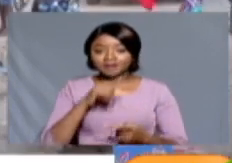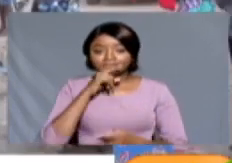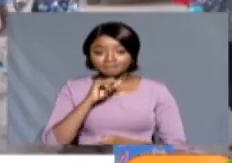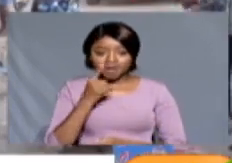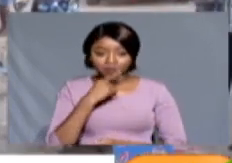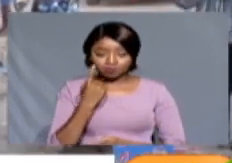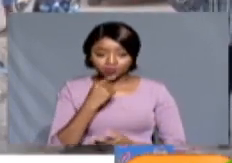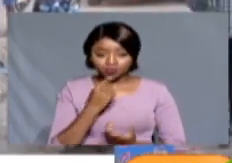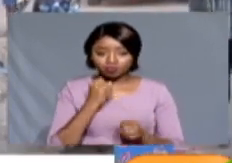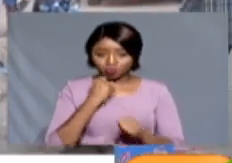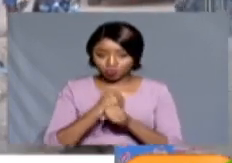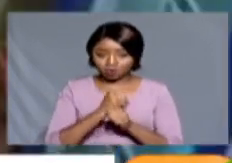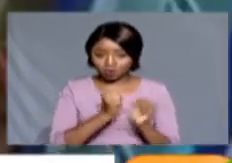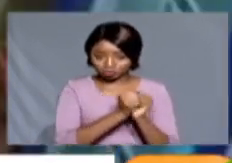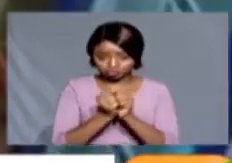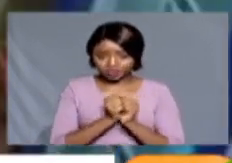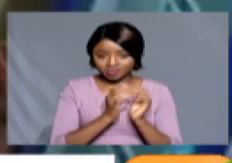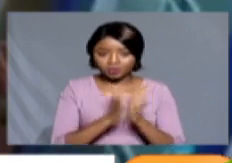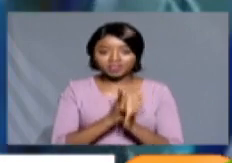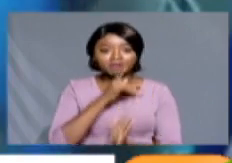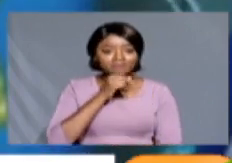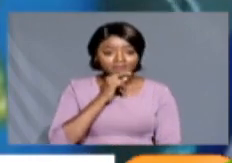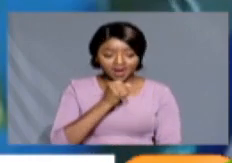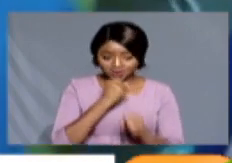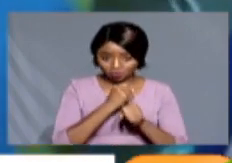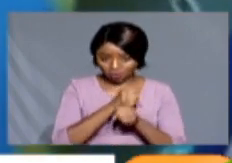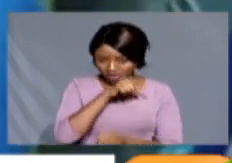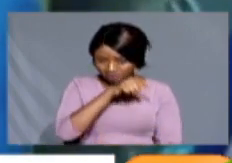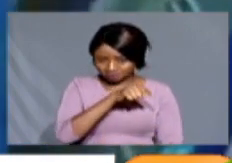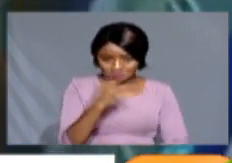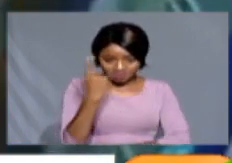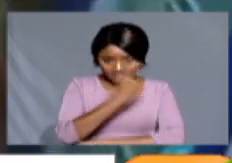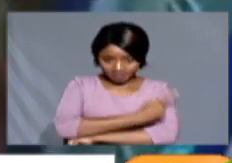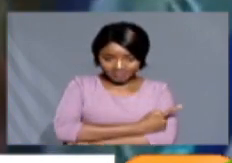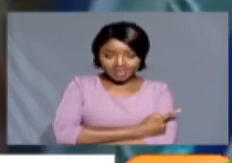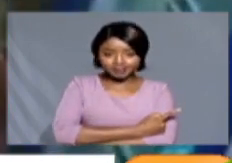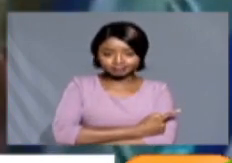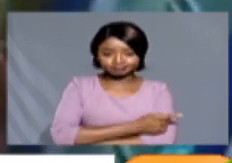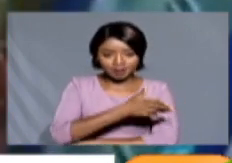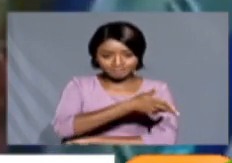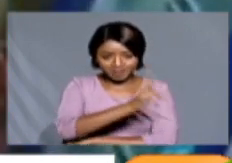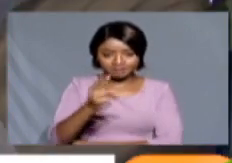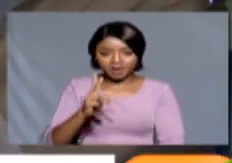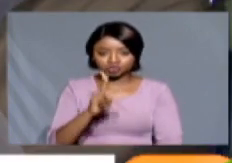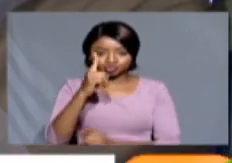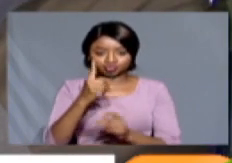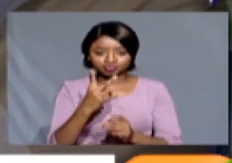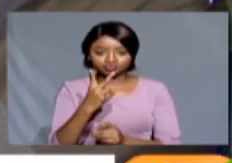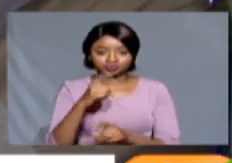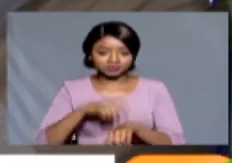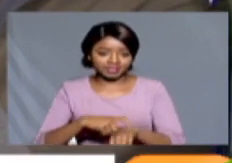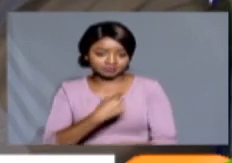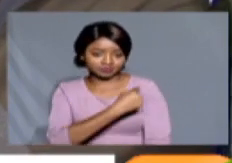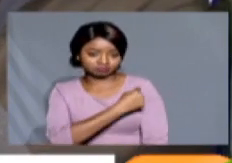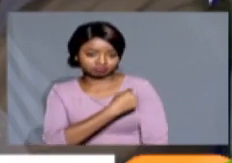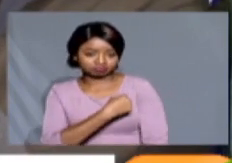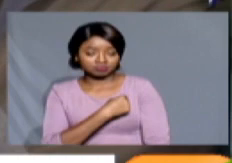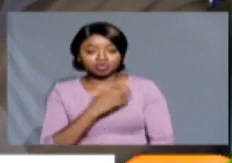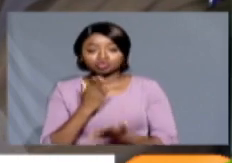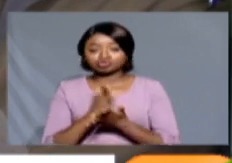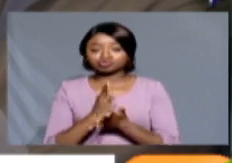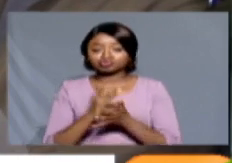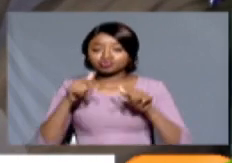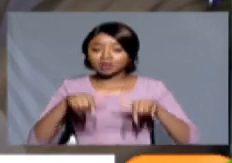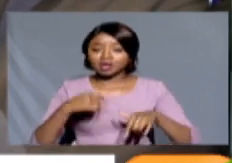had his partner Albanas Mutua, who was on duty on that fateful night, shot twice on the shoulder. Nowadays we are not